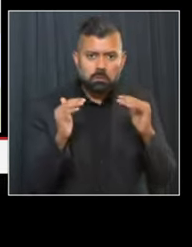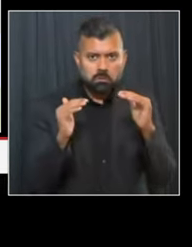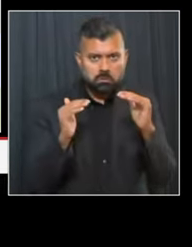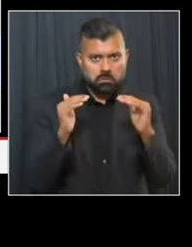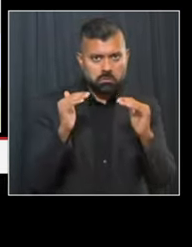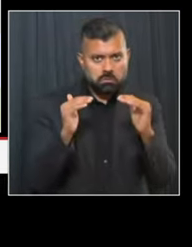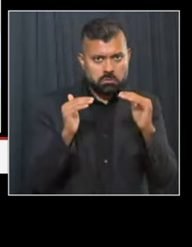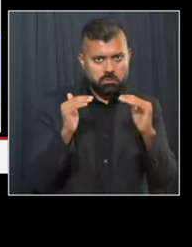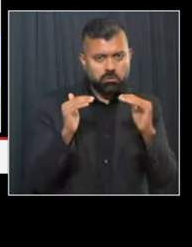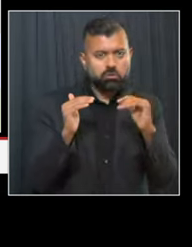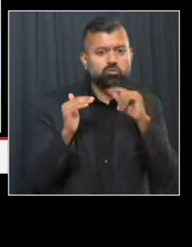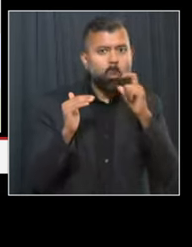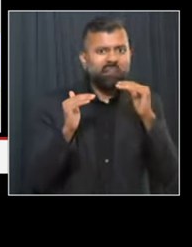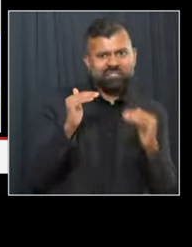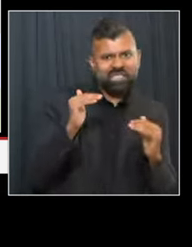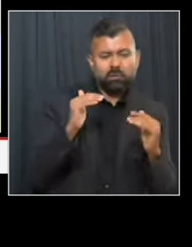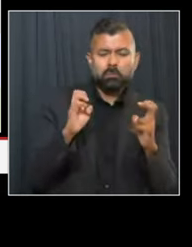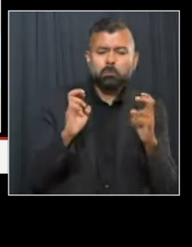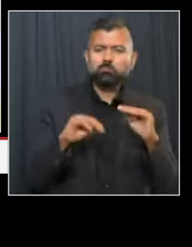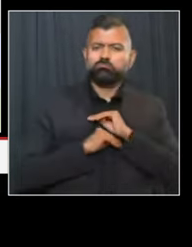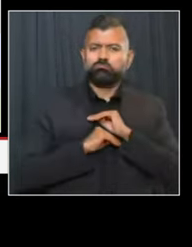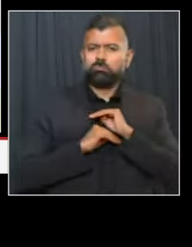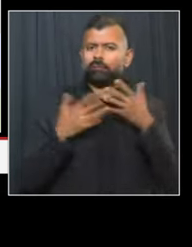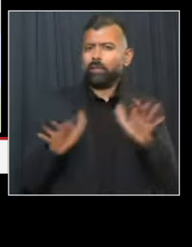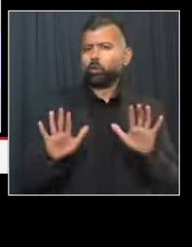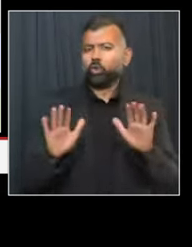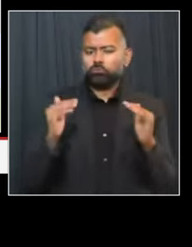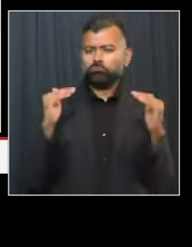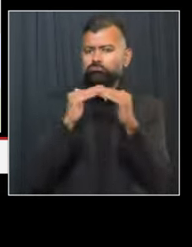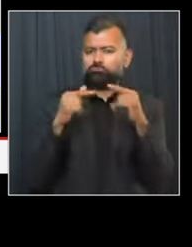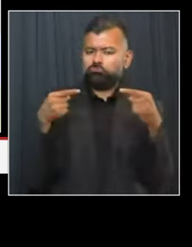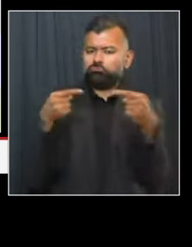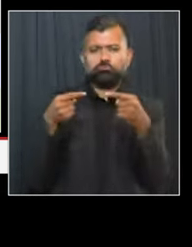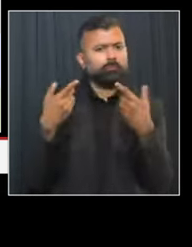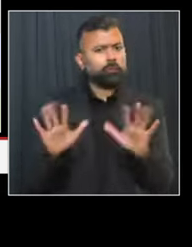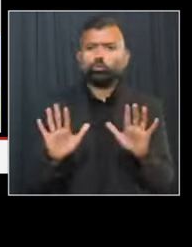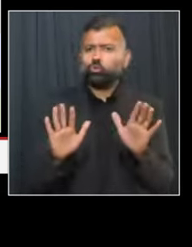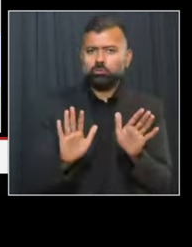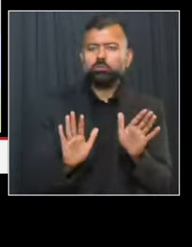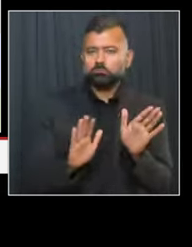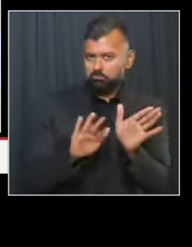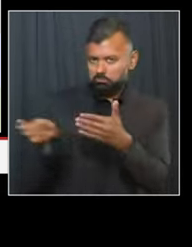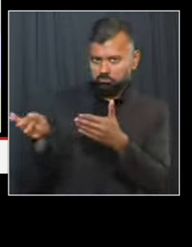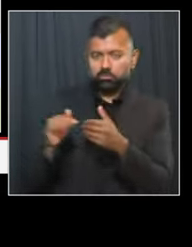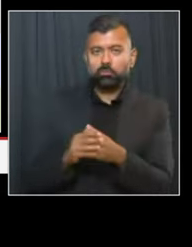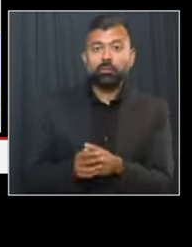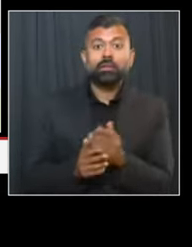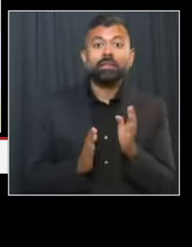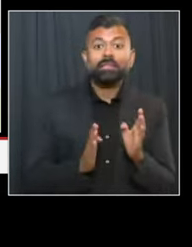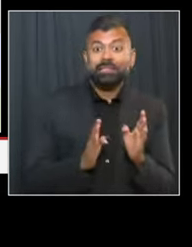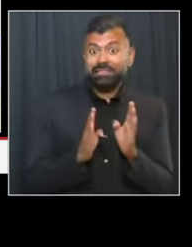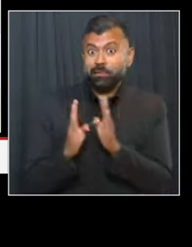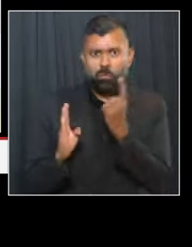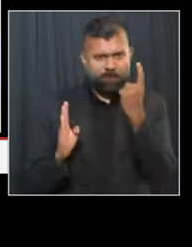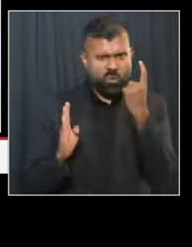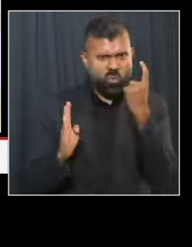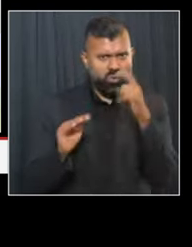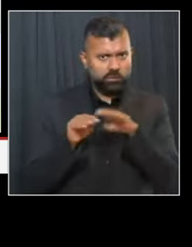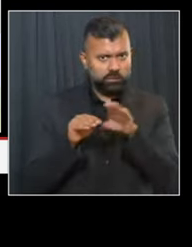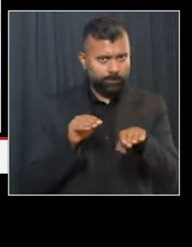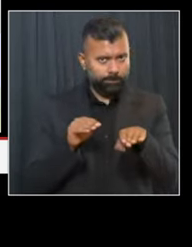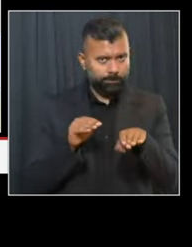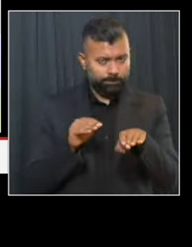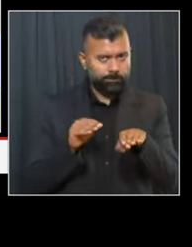anymore. The same was true for the enterprise and other funds. Then you had to take the additional step of making sure that the February